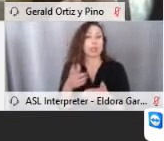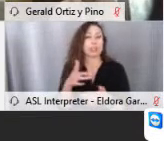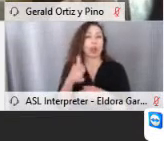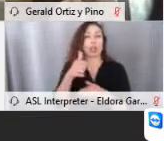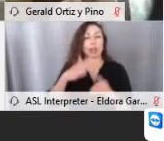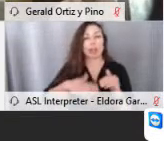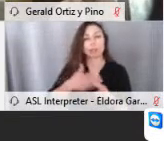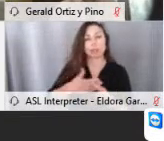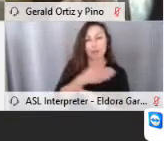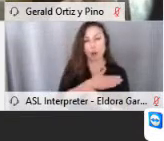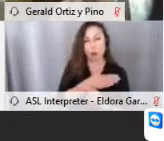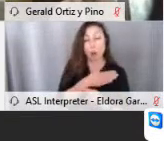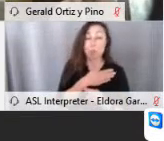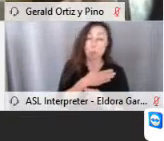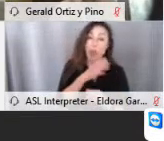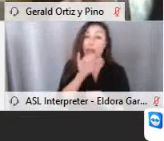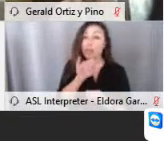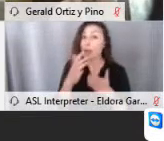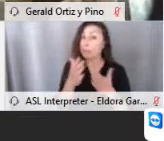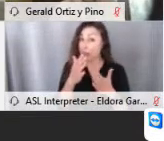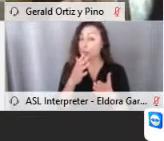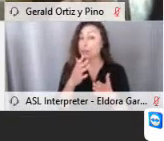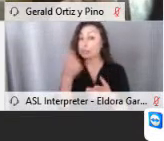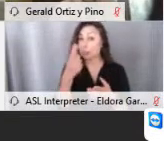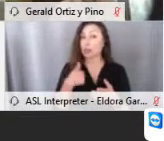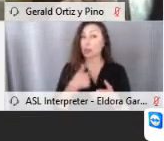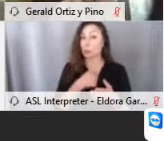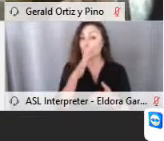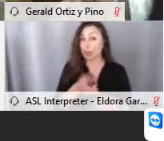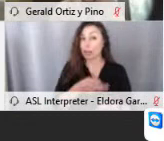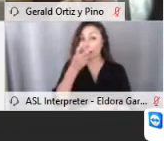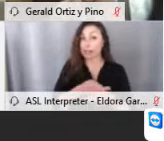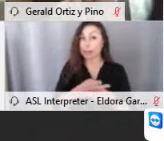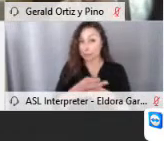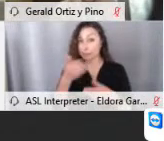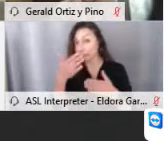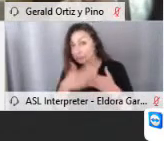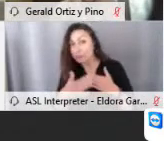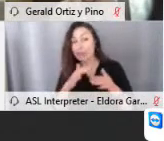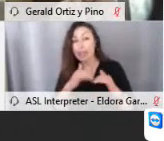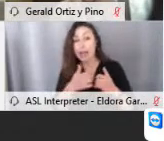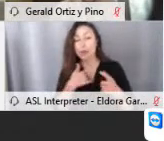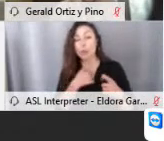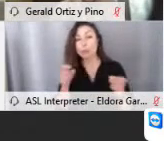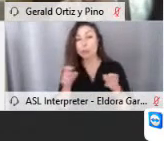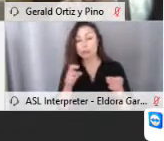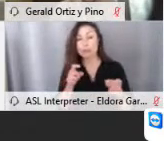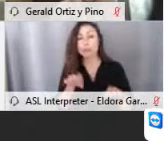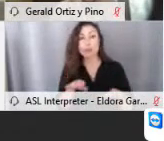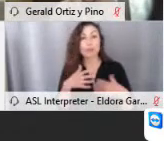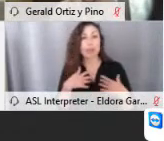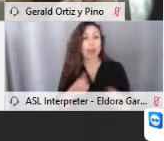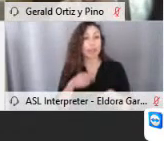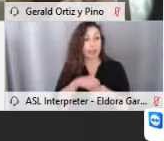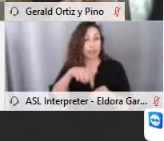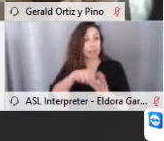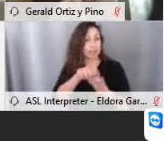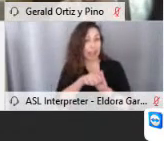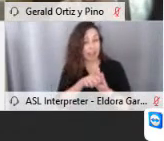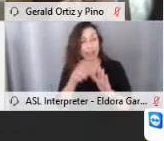So this may well be a keeper in terms of how we manage behavioral health in the state.